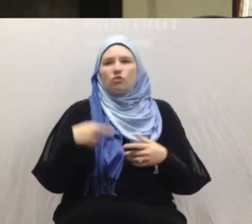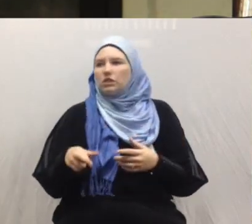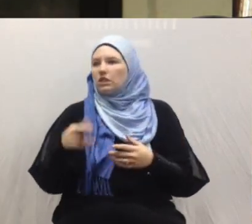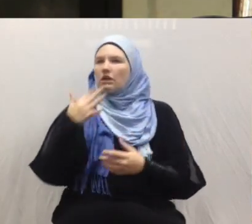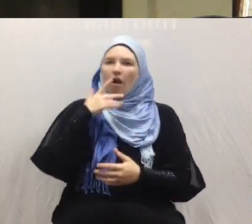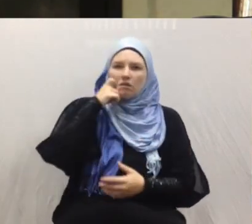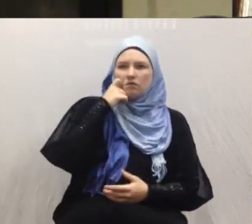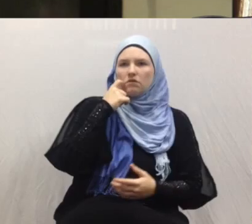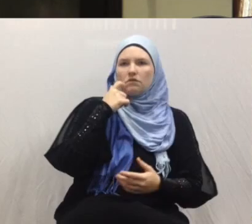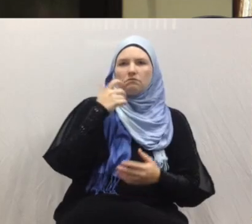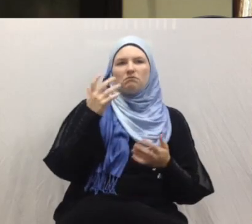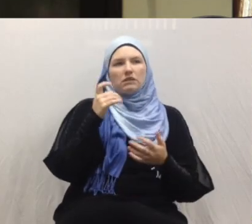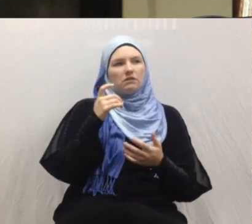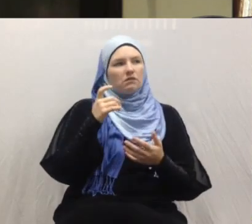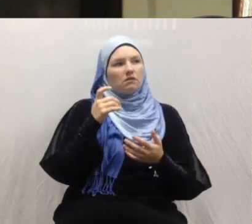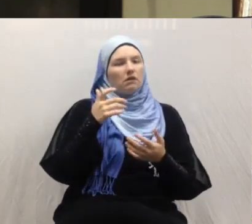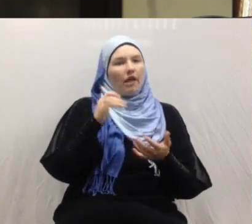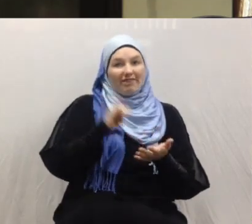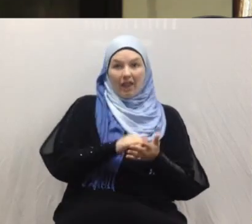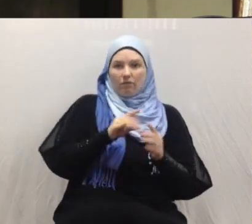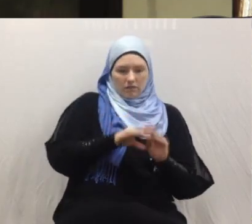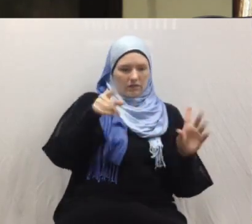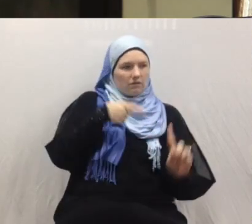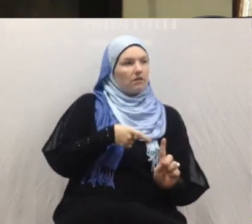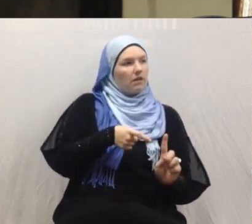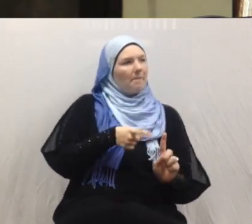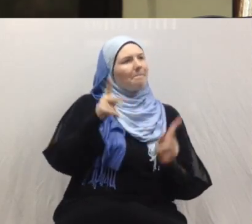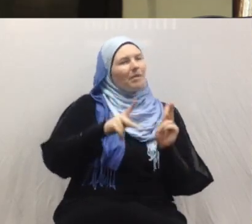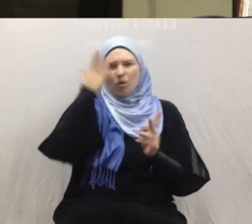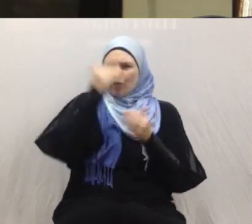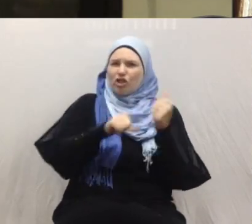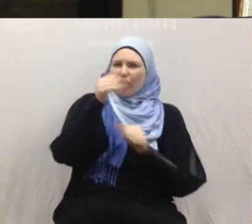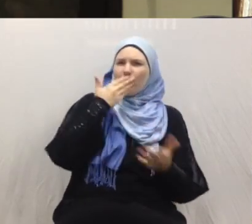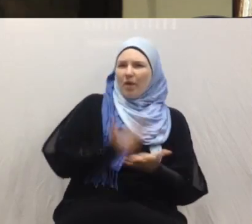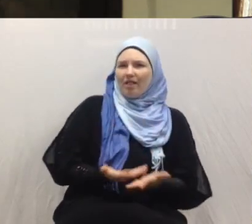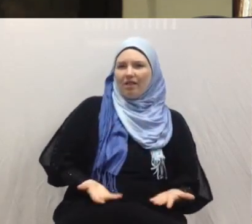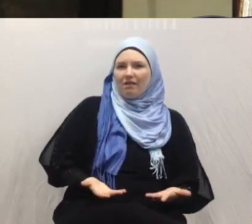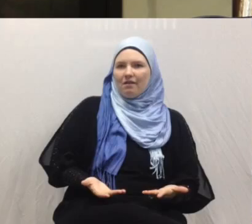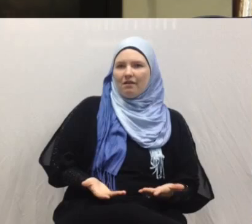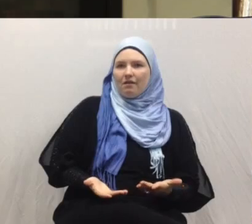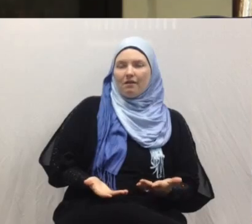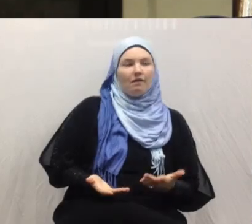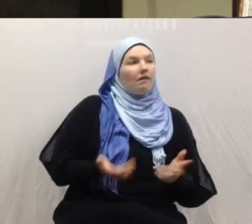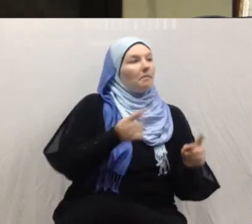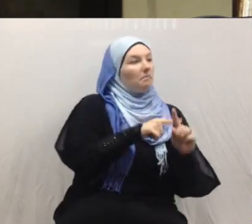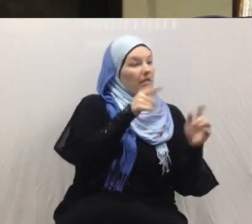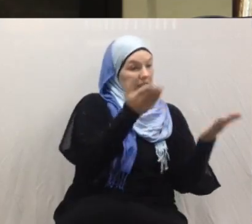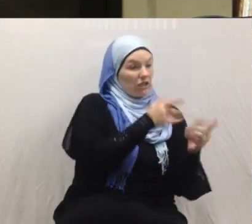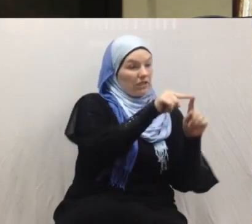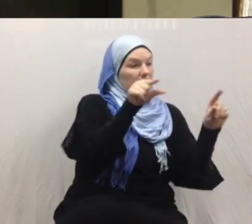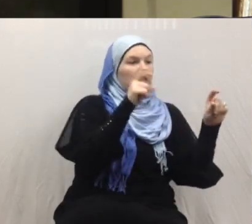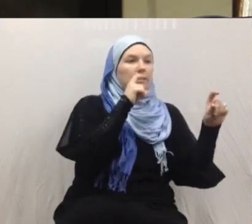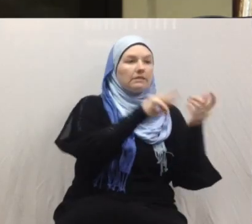knew each other by name. So the clear text does not preclude anybody, which means it